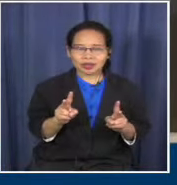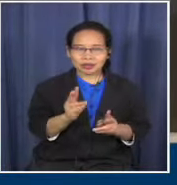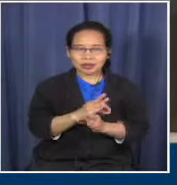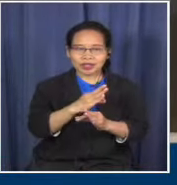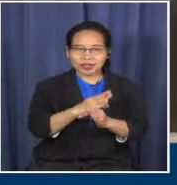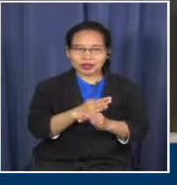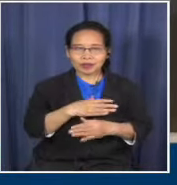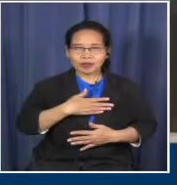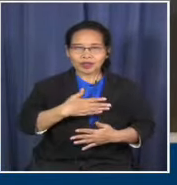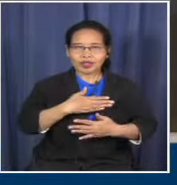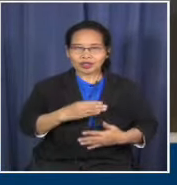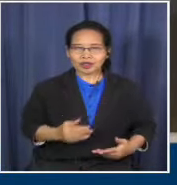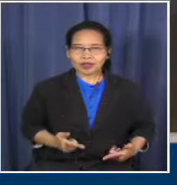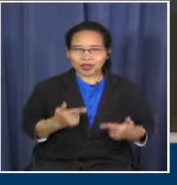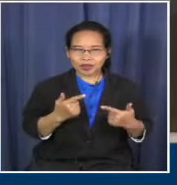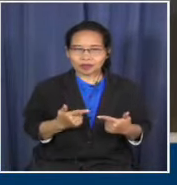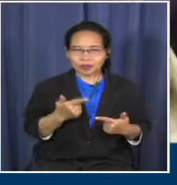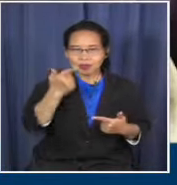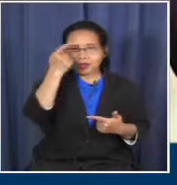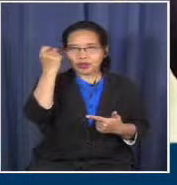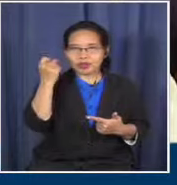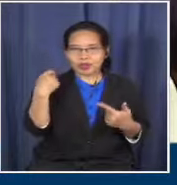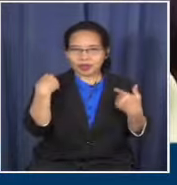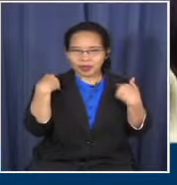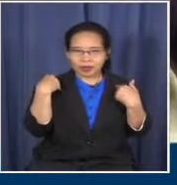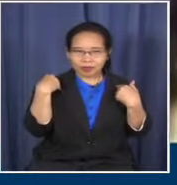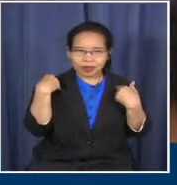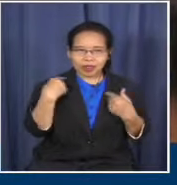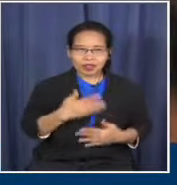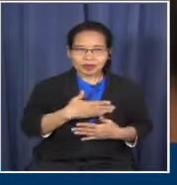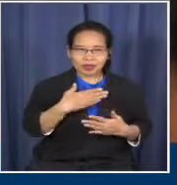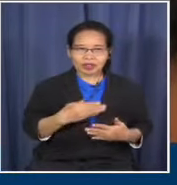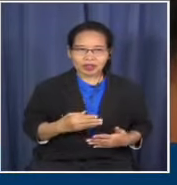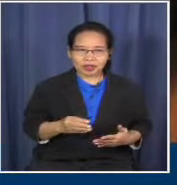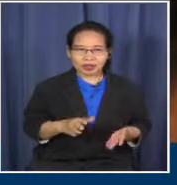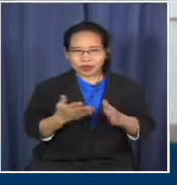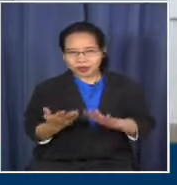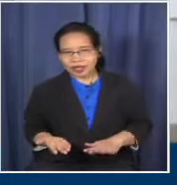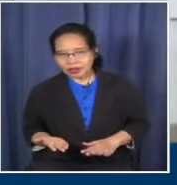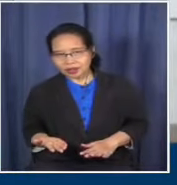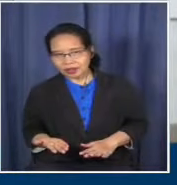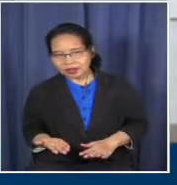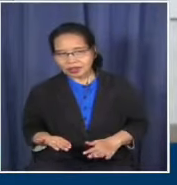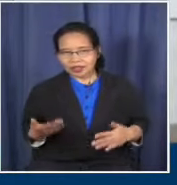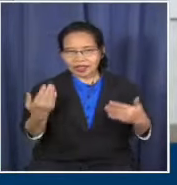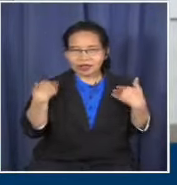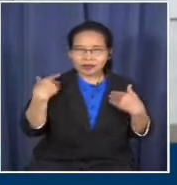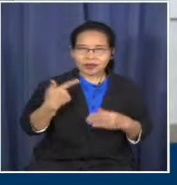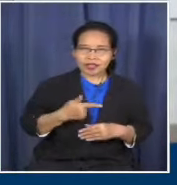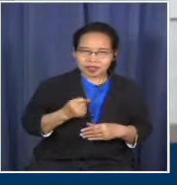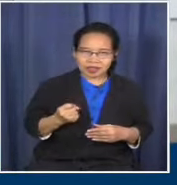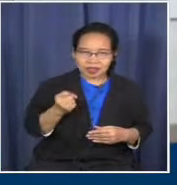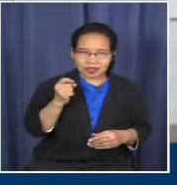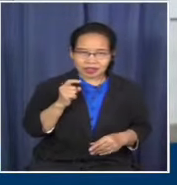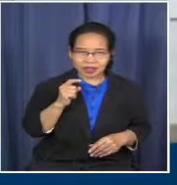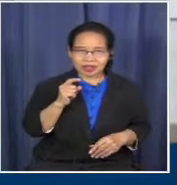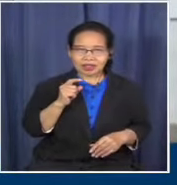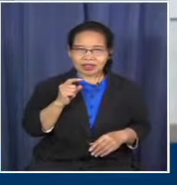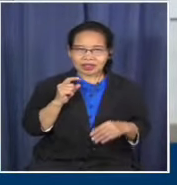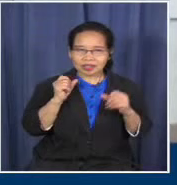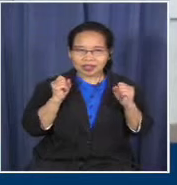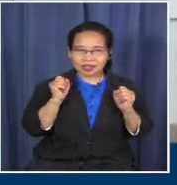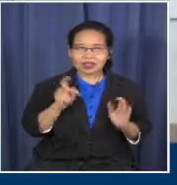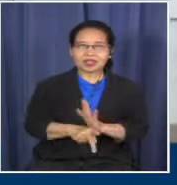So the words he used were very fitting. The breath of life. Because there is a breath of death. There